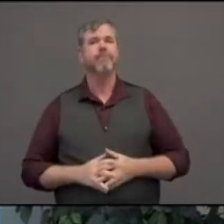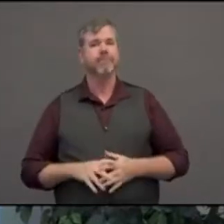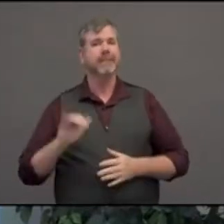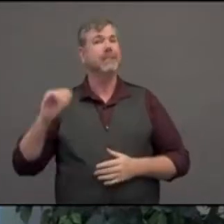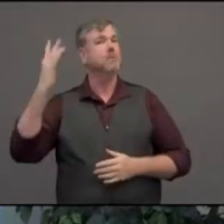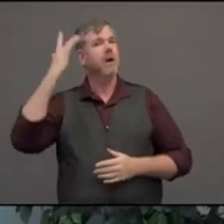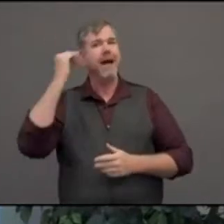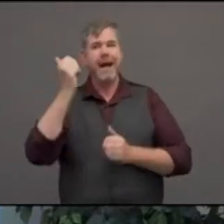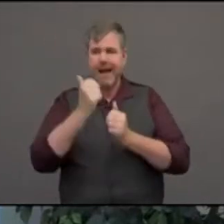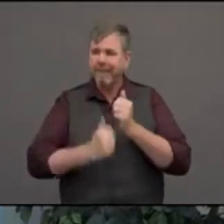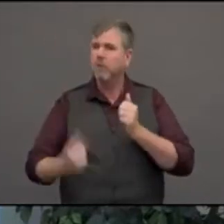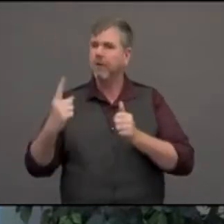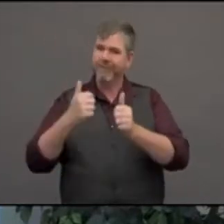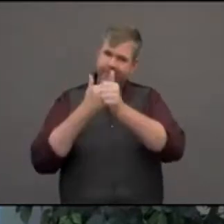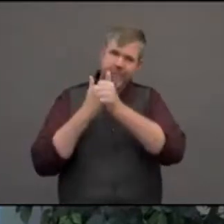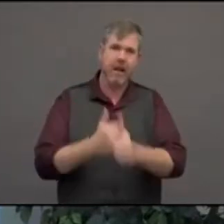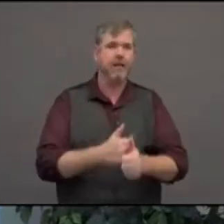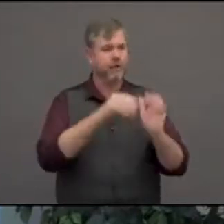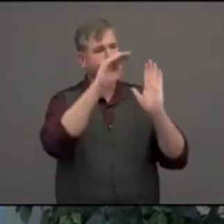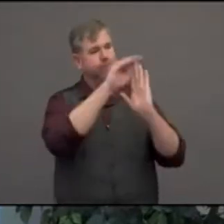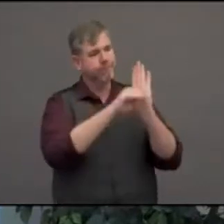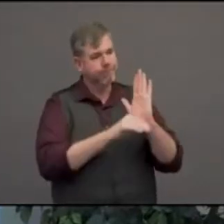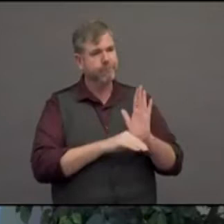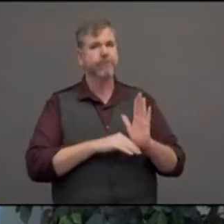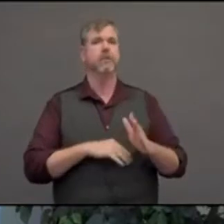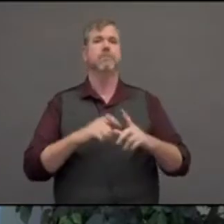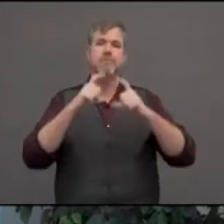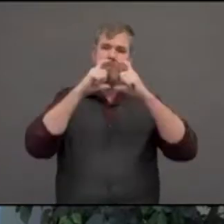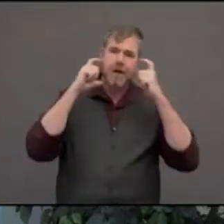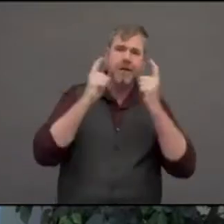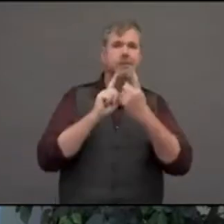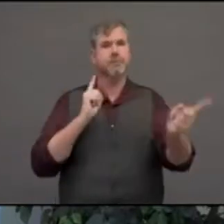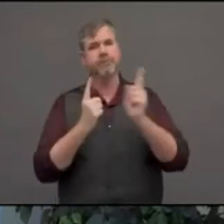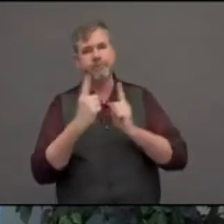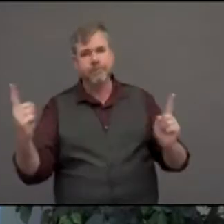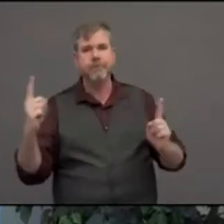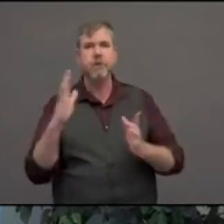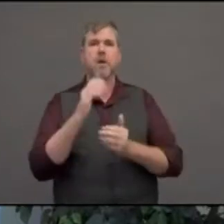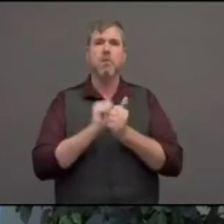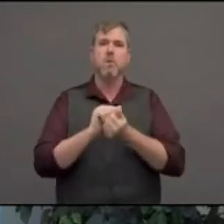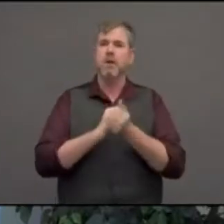what should people be doing and what information should they be sharing with friends and family?